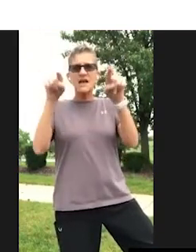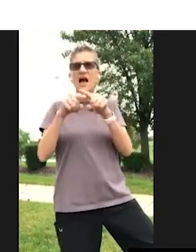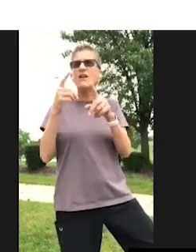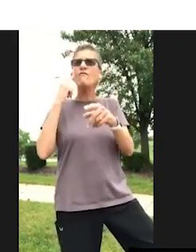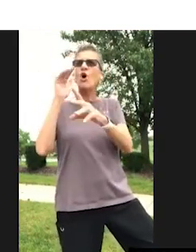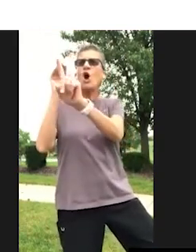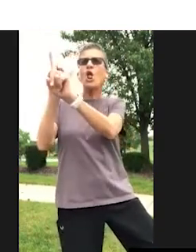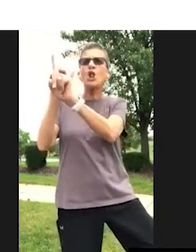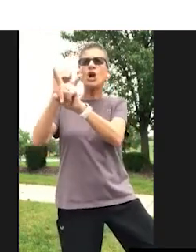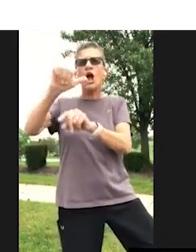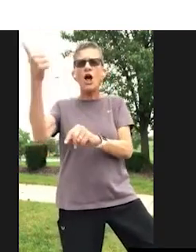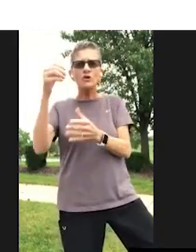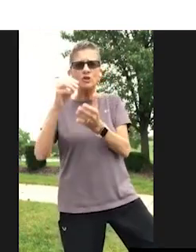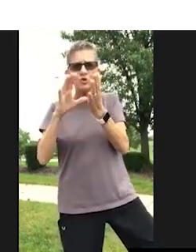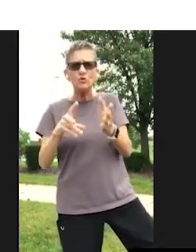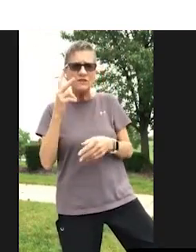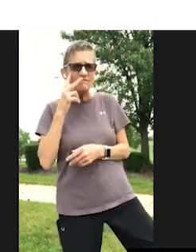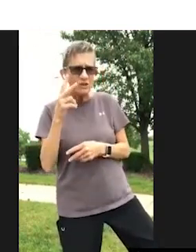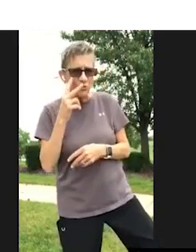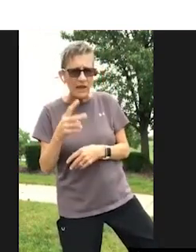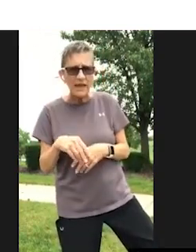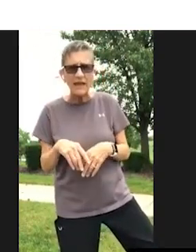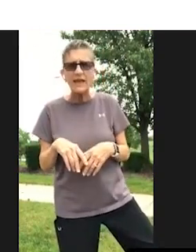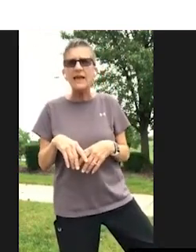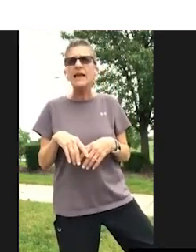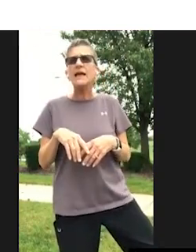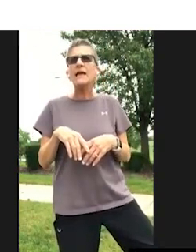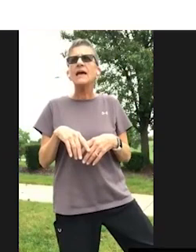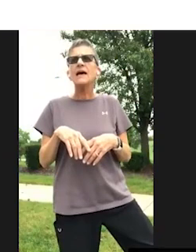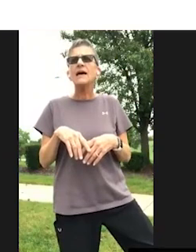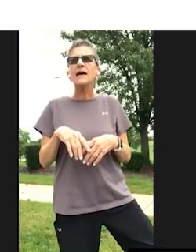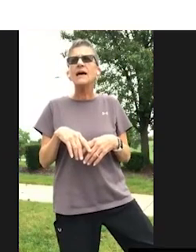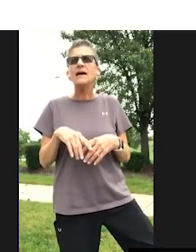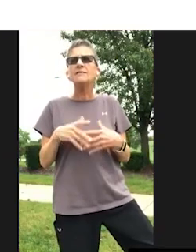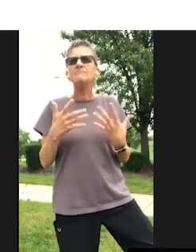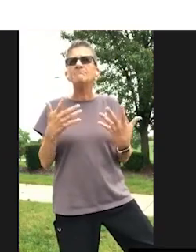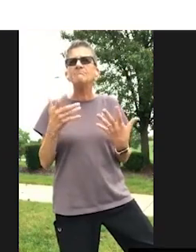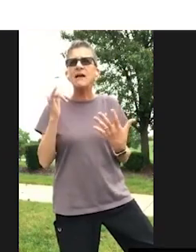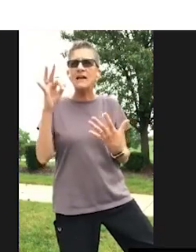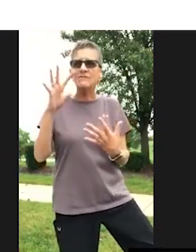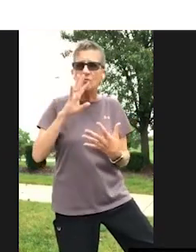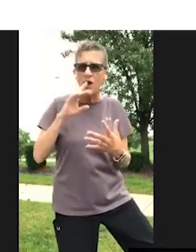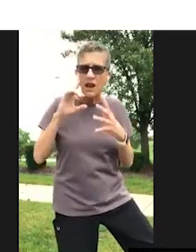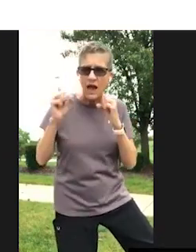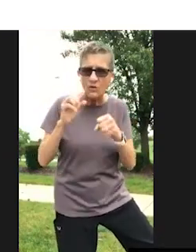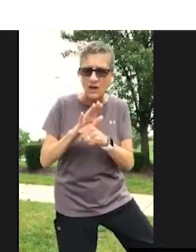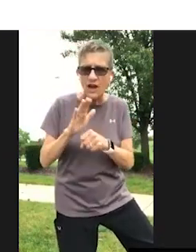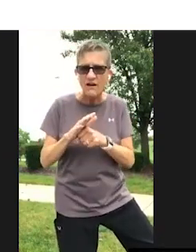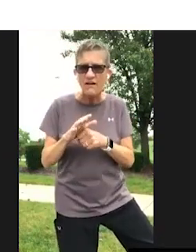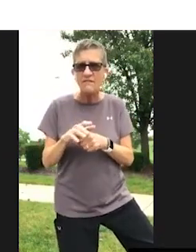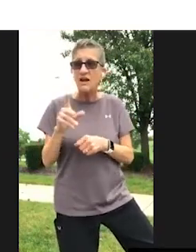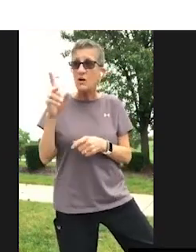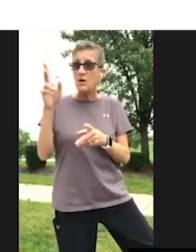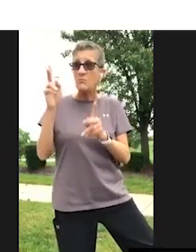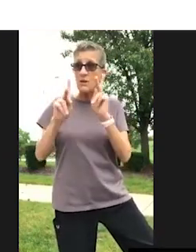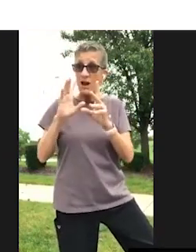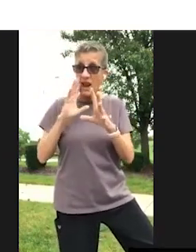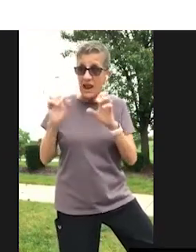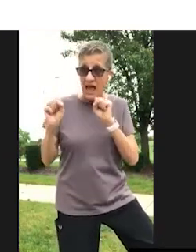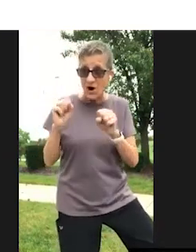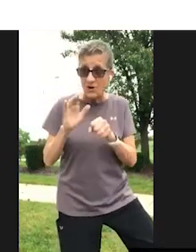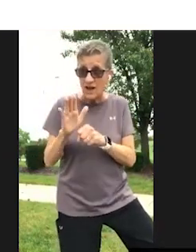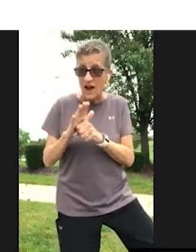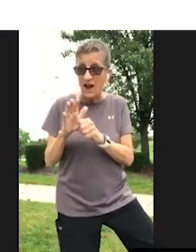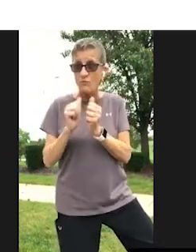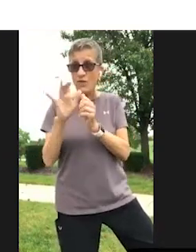about whether things are loud enough. People are being loud enough in their expressions, so we're not